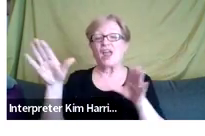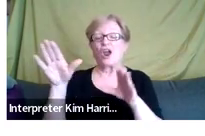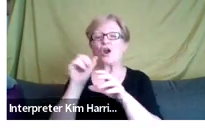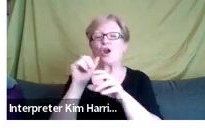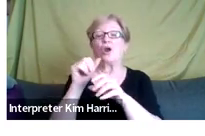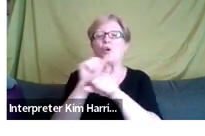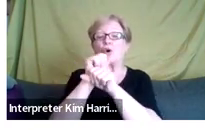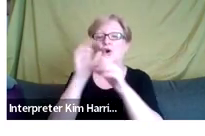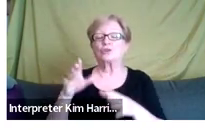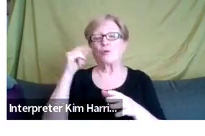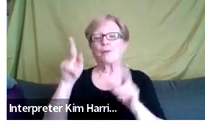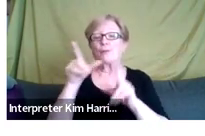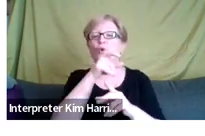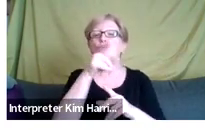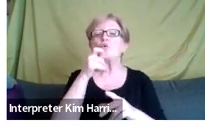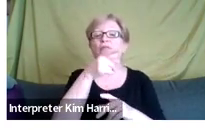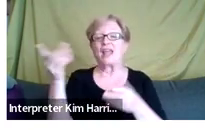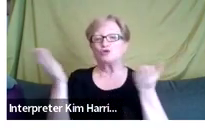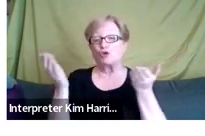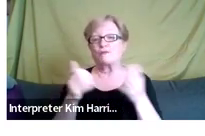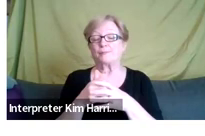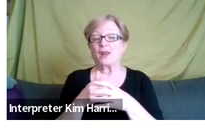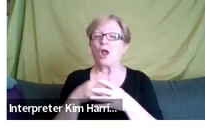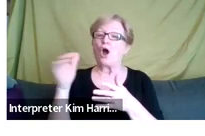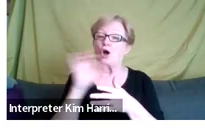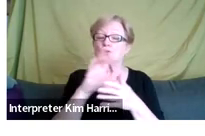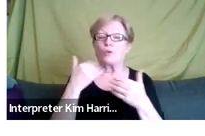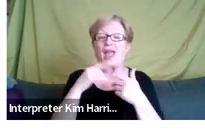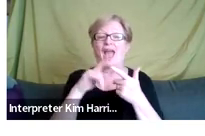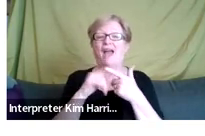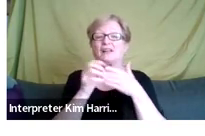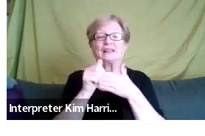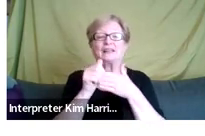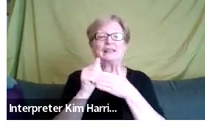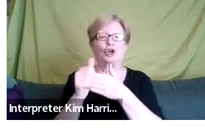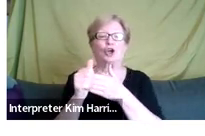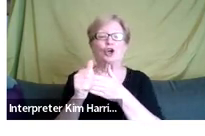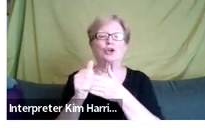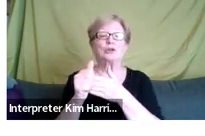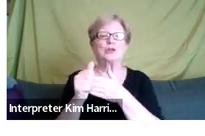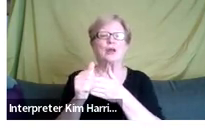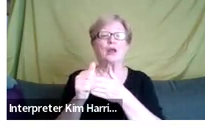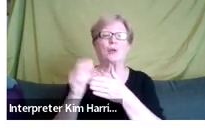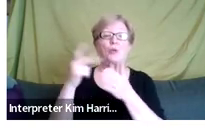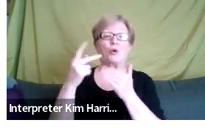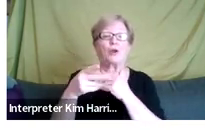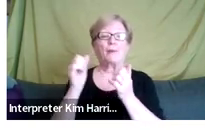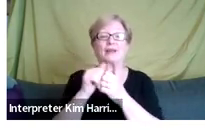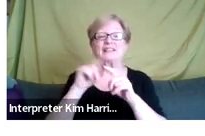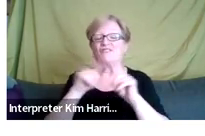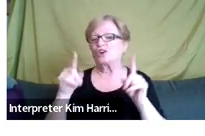that they serve. And we have our Leaders for Inclusion program that goes out and does different